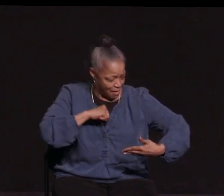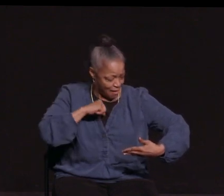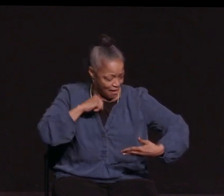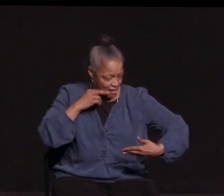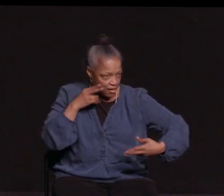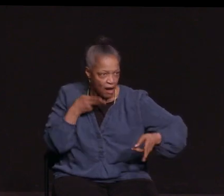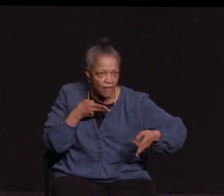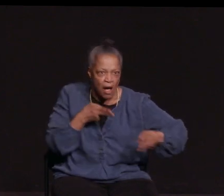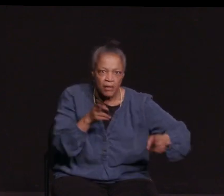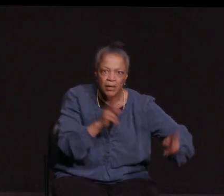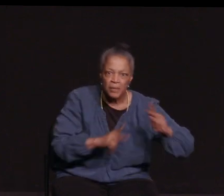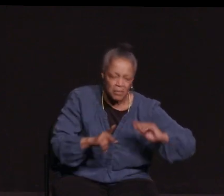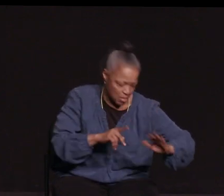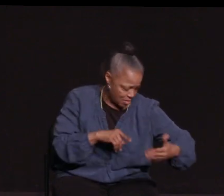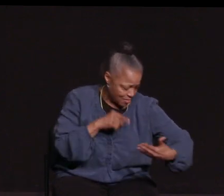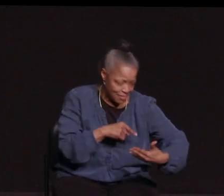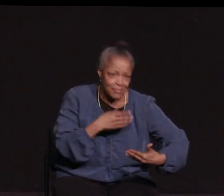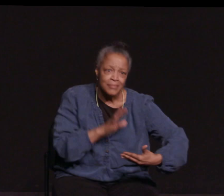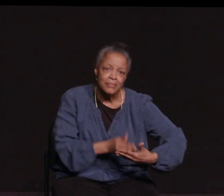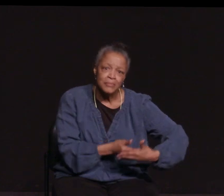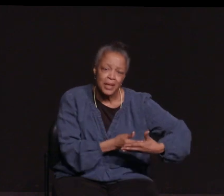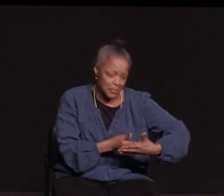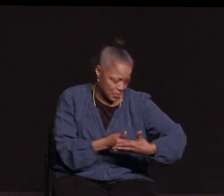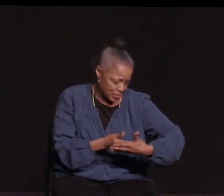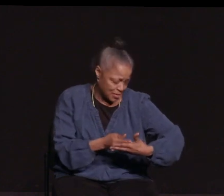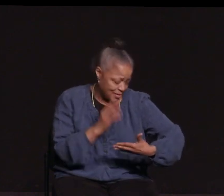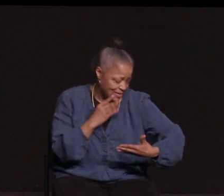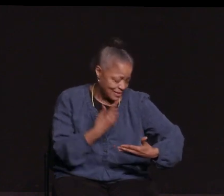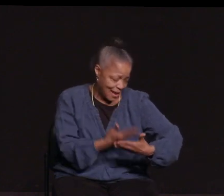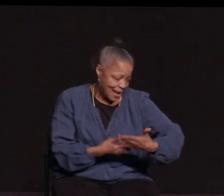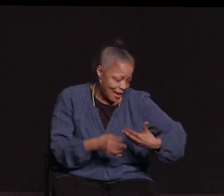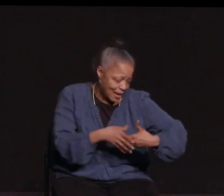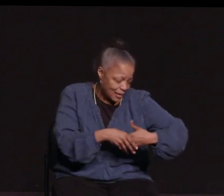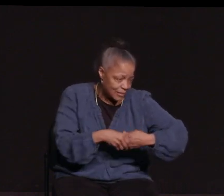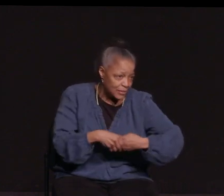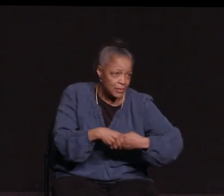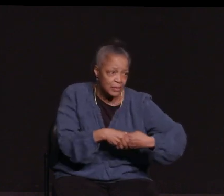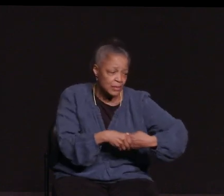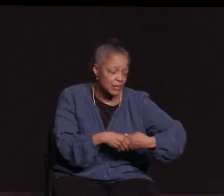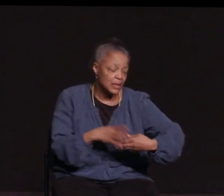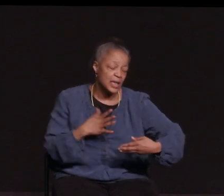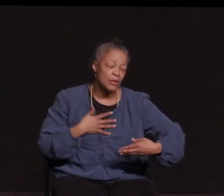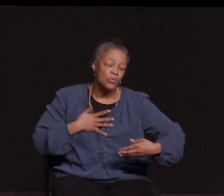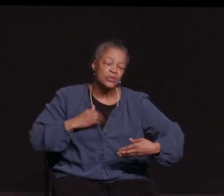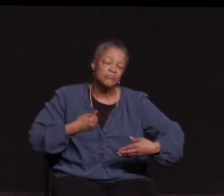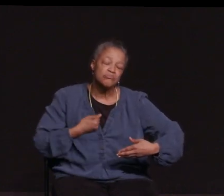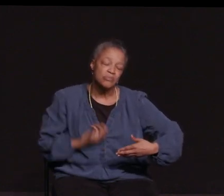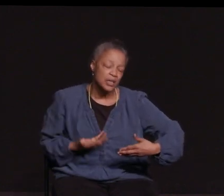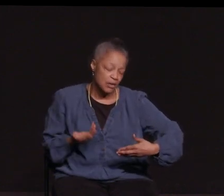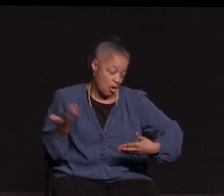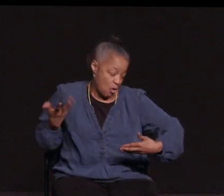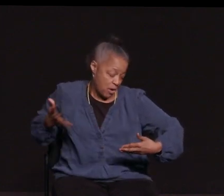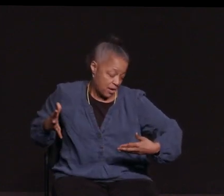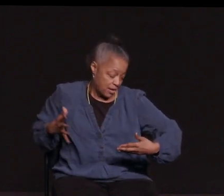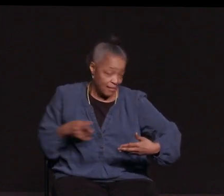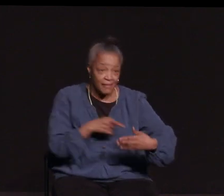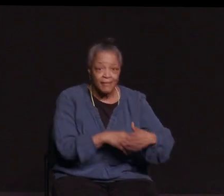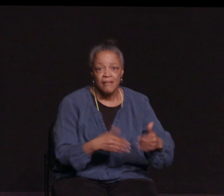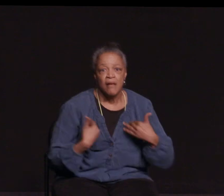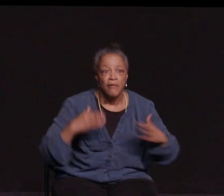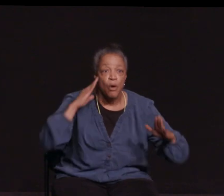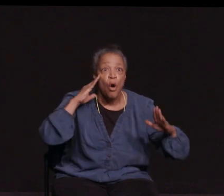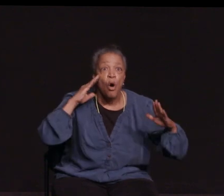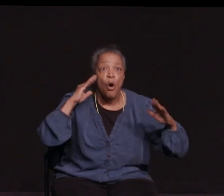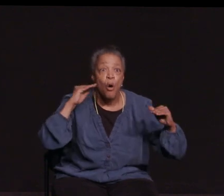race, clinging with that tiny dimpled hand, wearily, to a hope, not